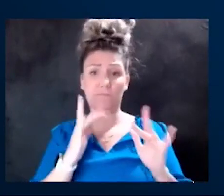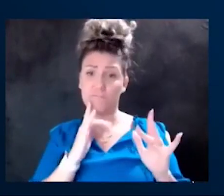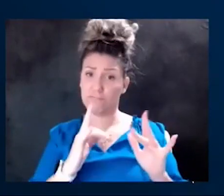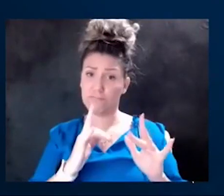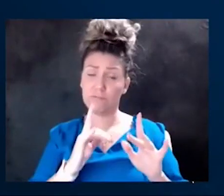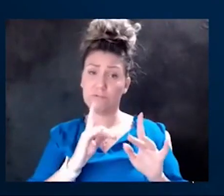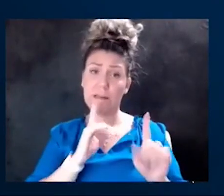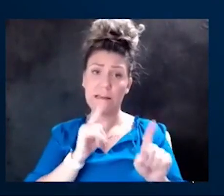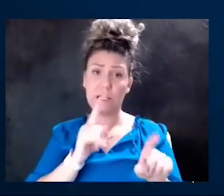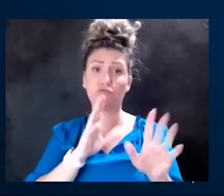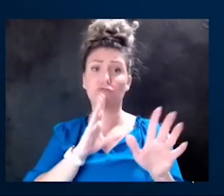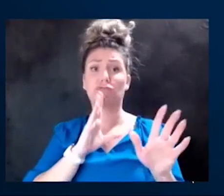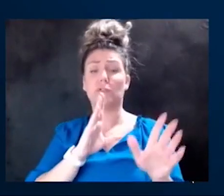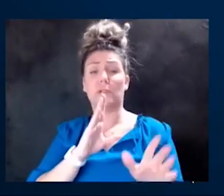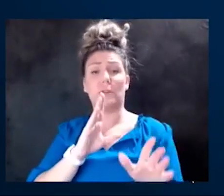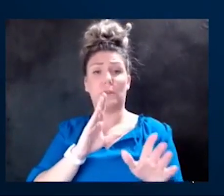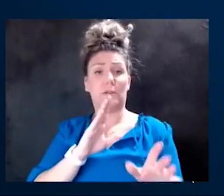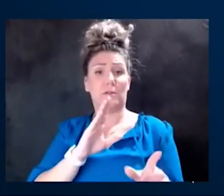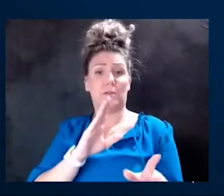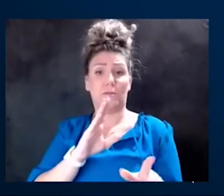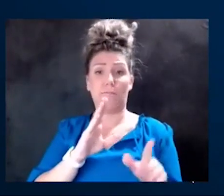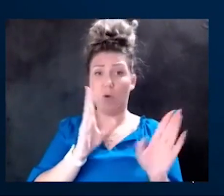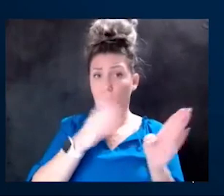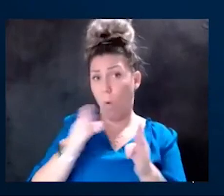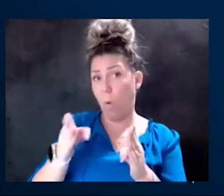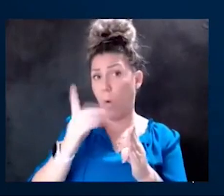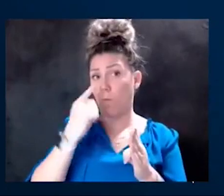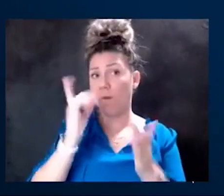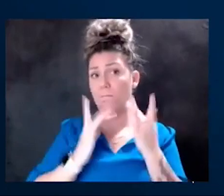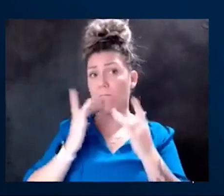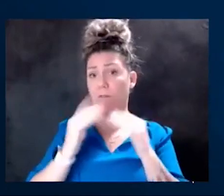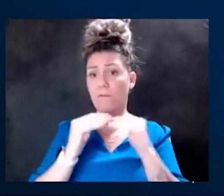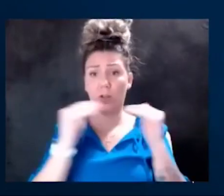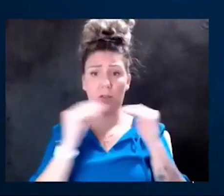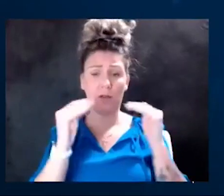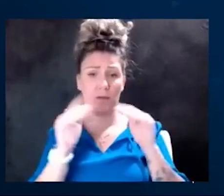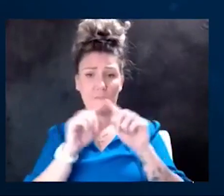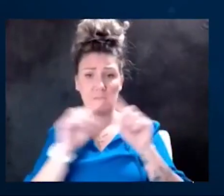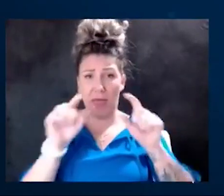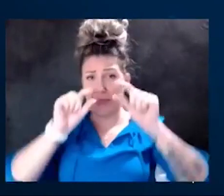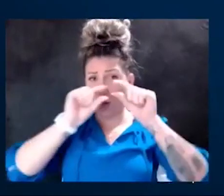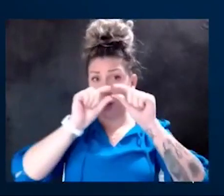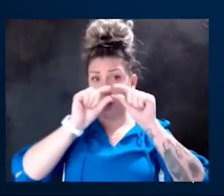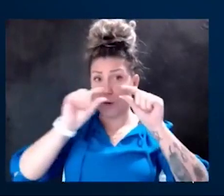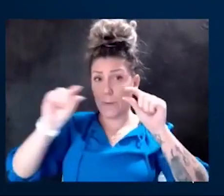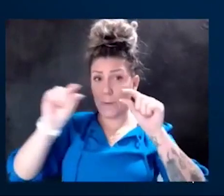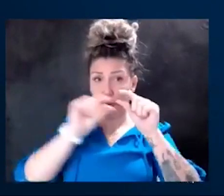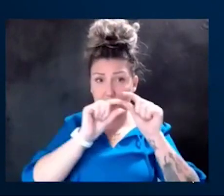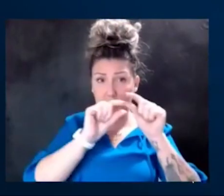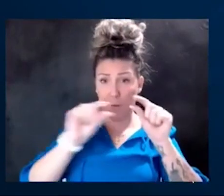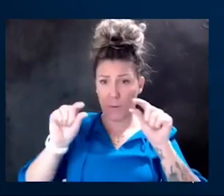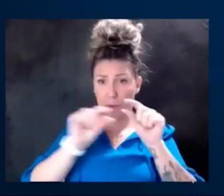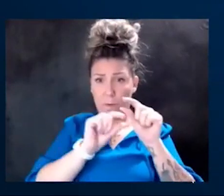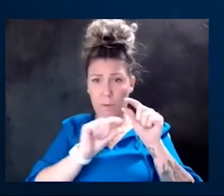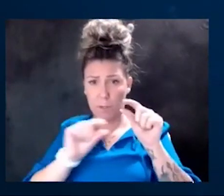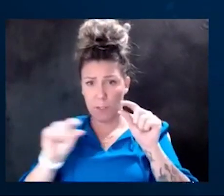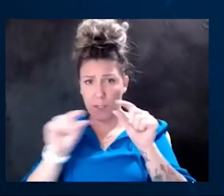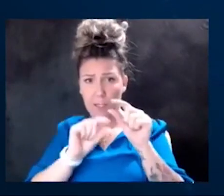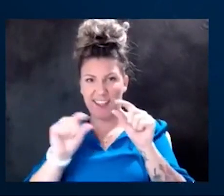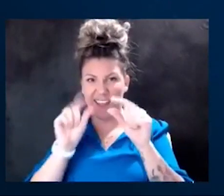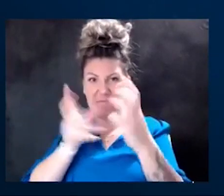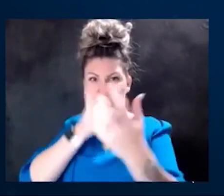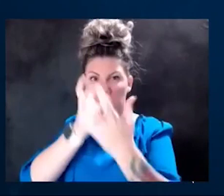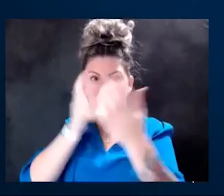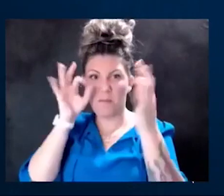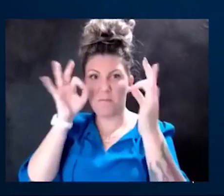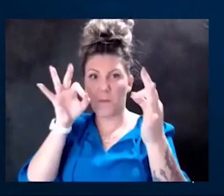order there already to the poverty levels, but the length of the bars, the amount of anxiety actually goes right in line with it. So